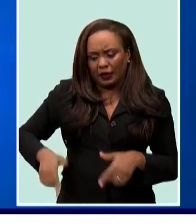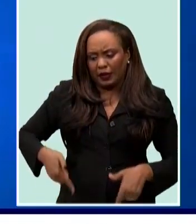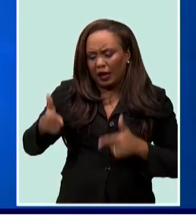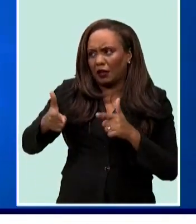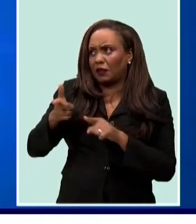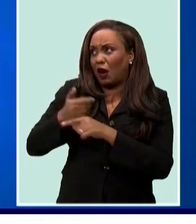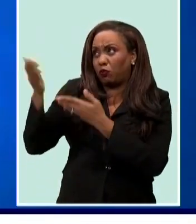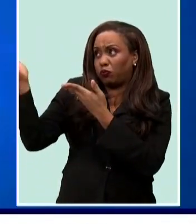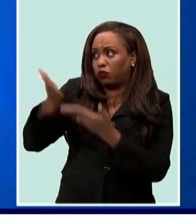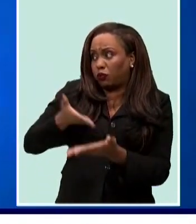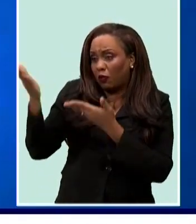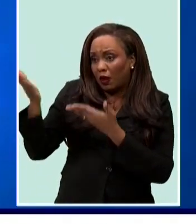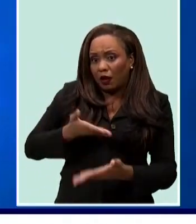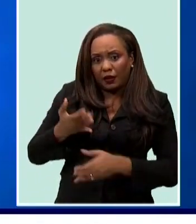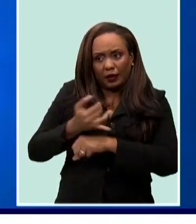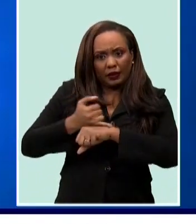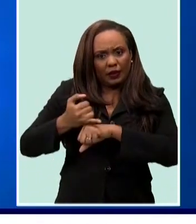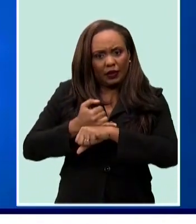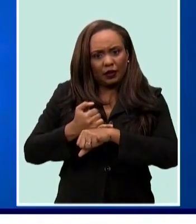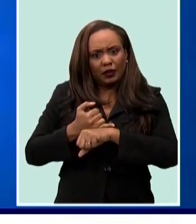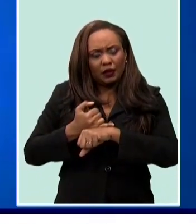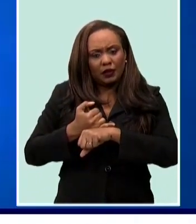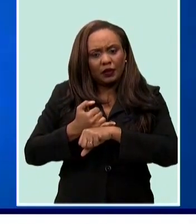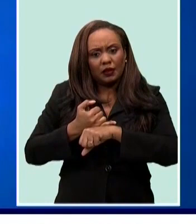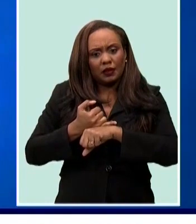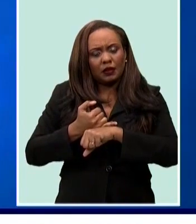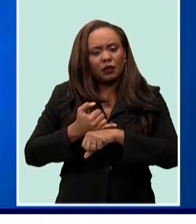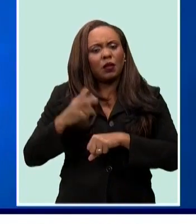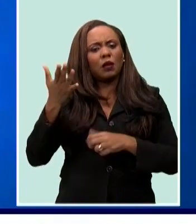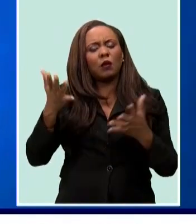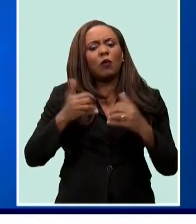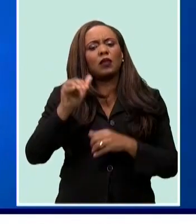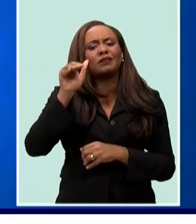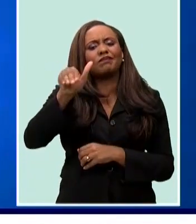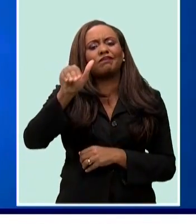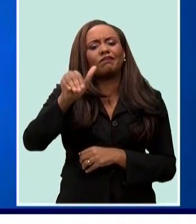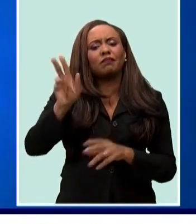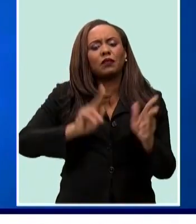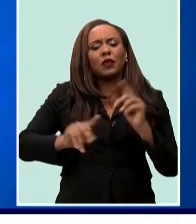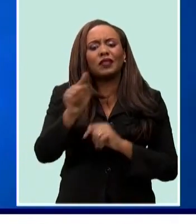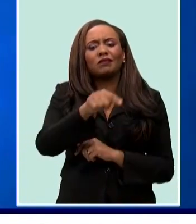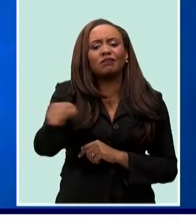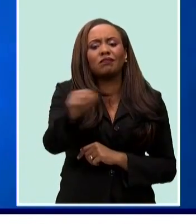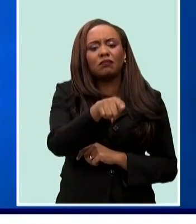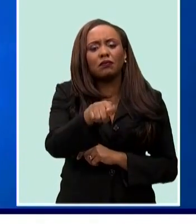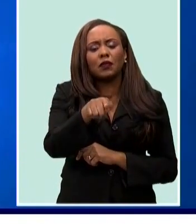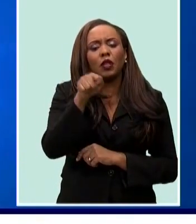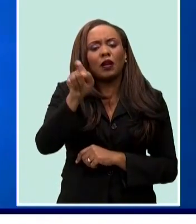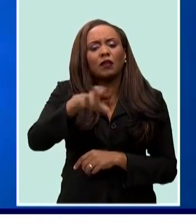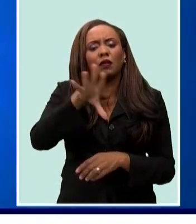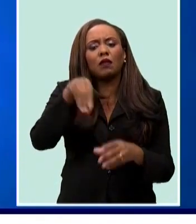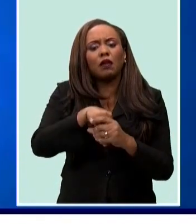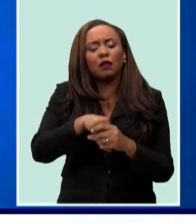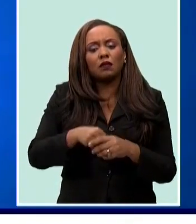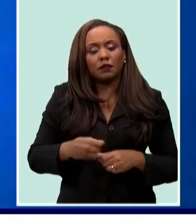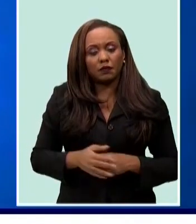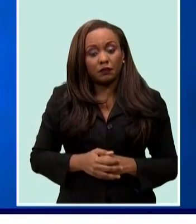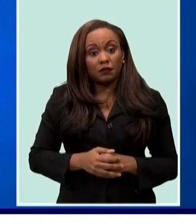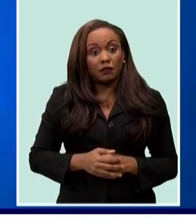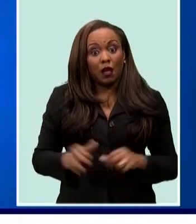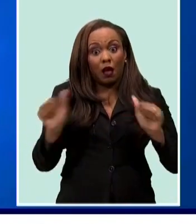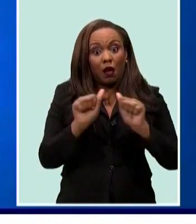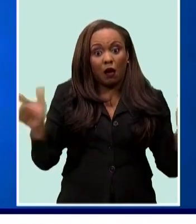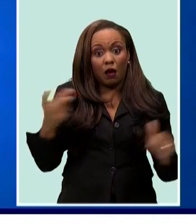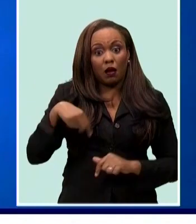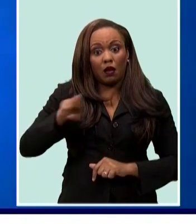here off the streets. He is reminding citizens that they have a part to play to achieve this. All of us have a